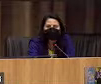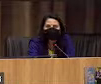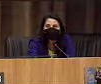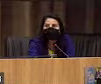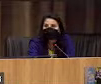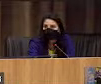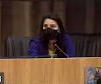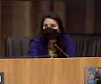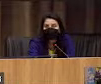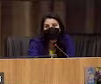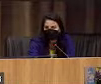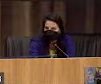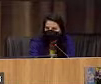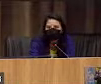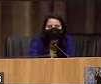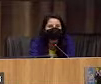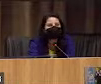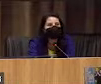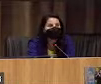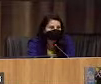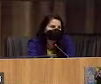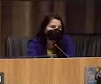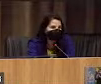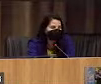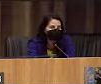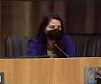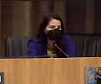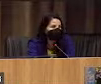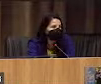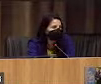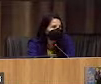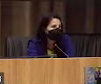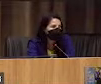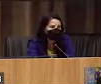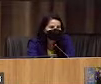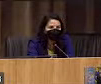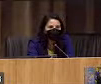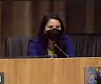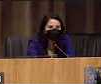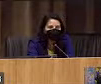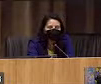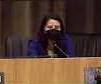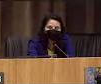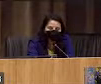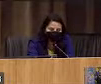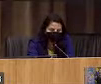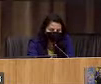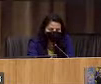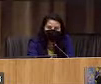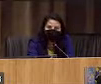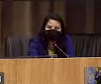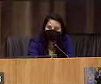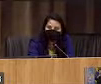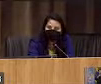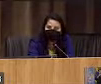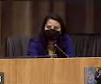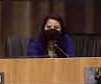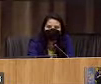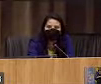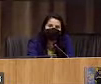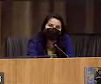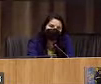care service. It's called Alô Saúde, that started working when